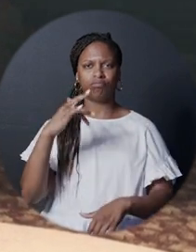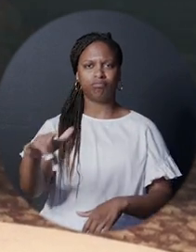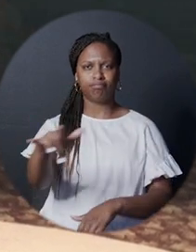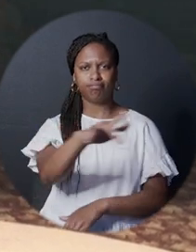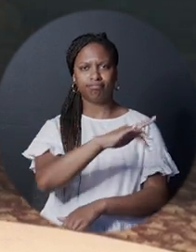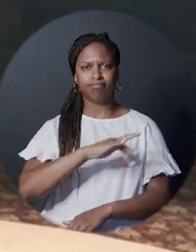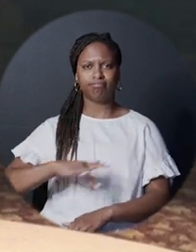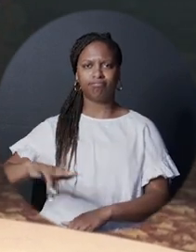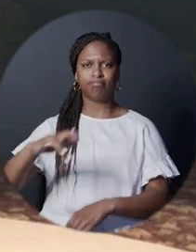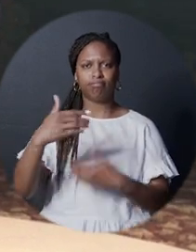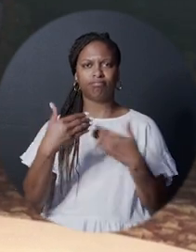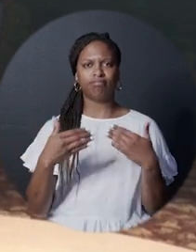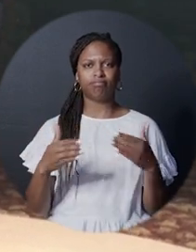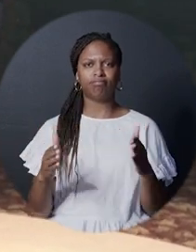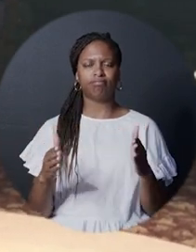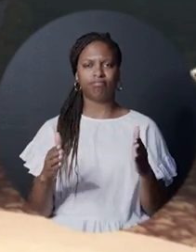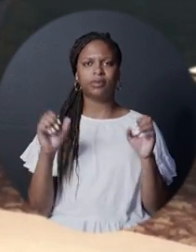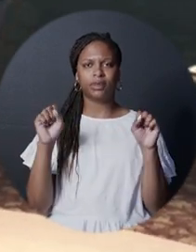if we can do it in an empty room,